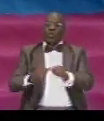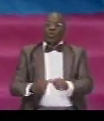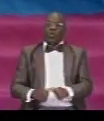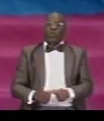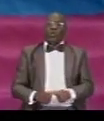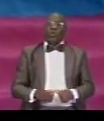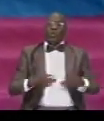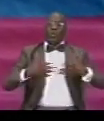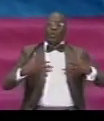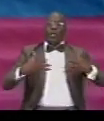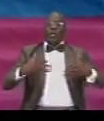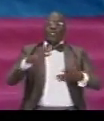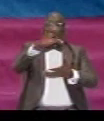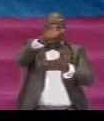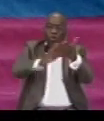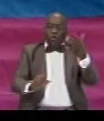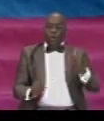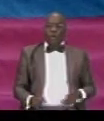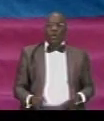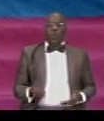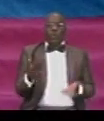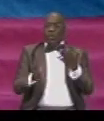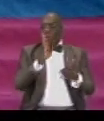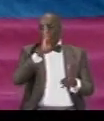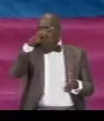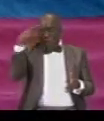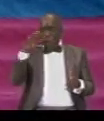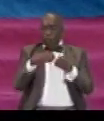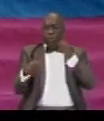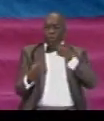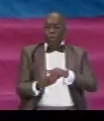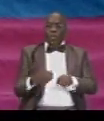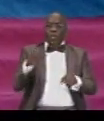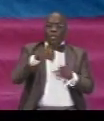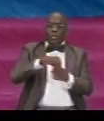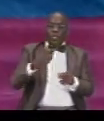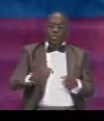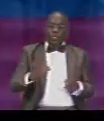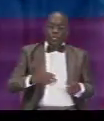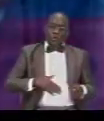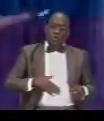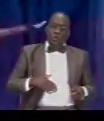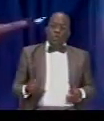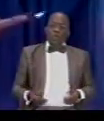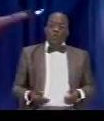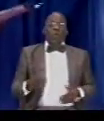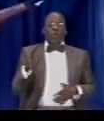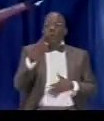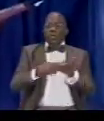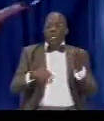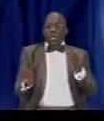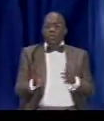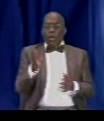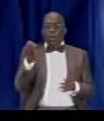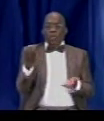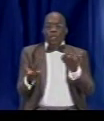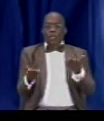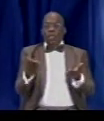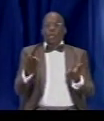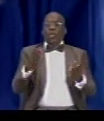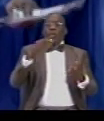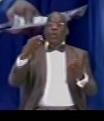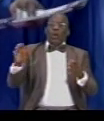some abnormality in the womb, cervical incompetence, fibroid, uteri,